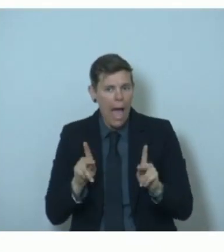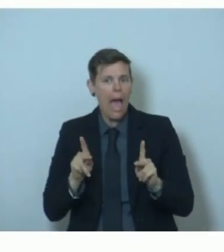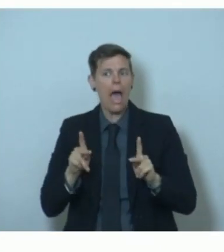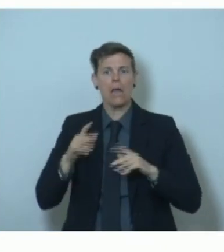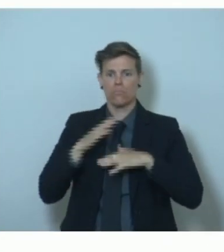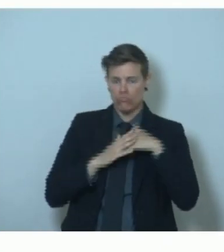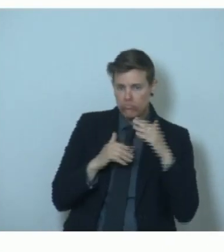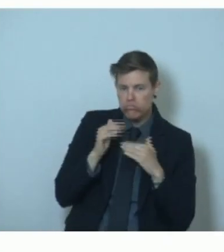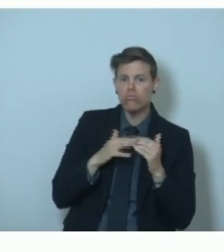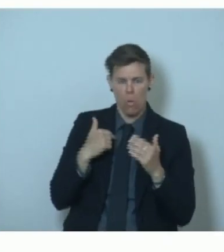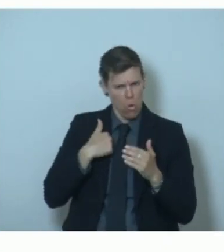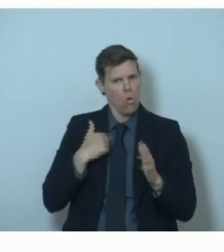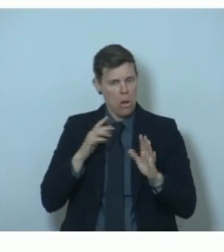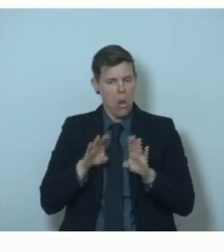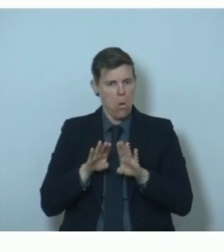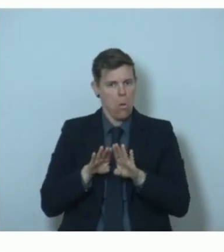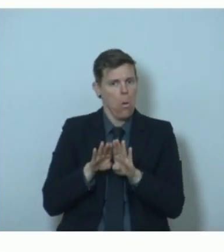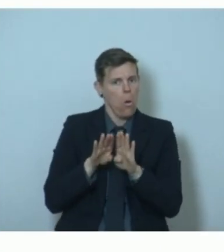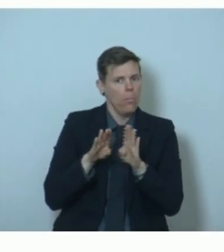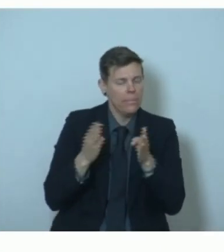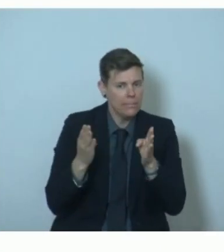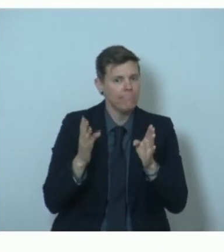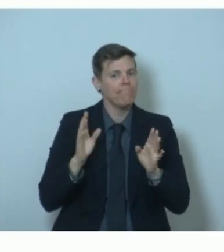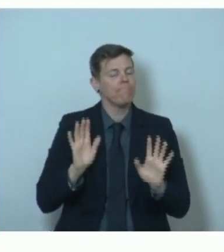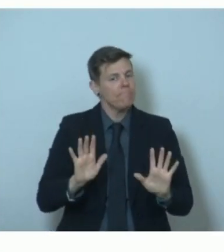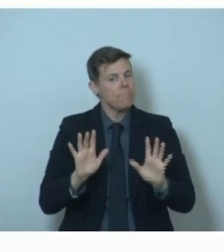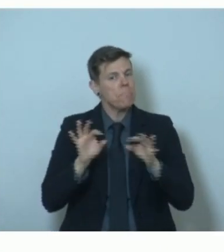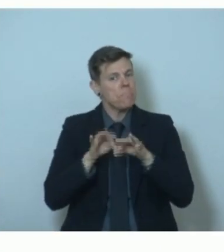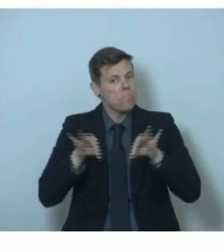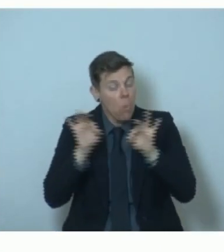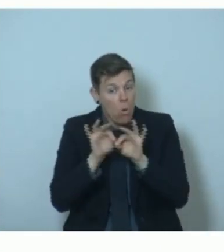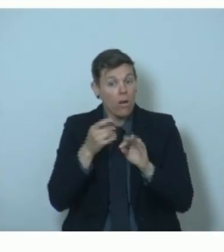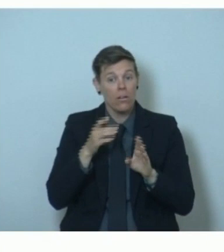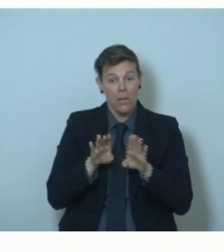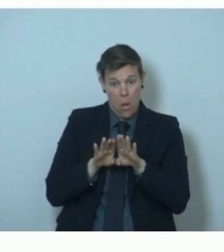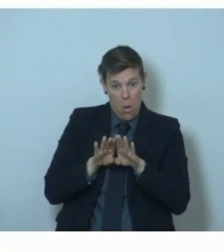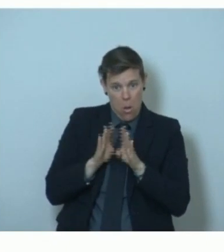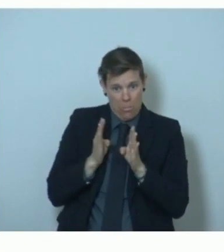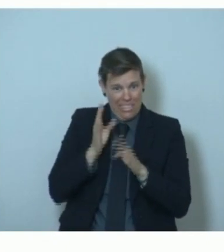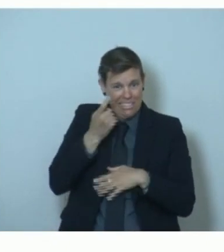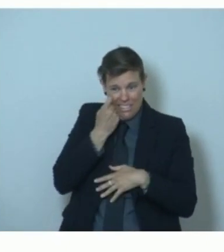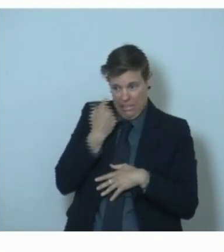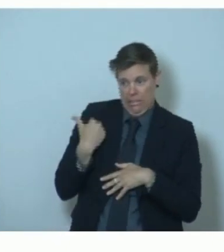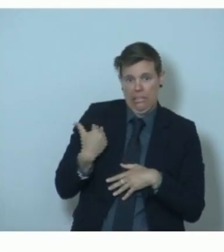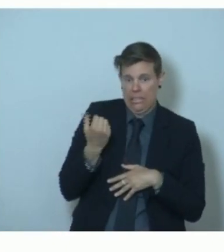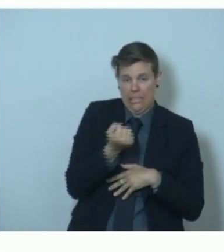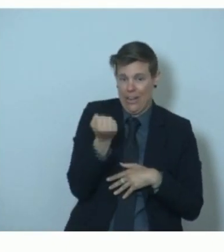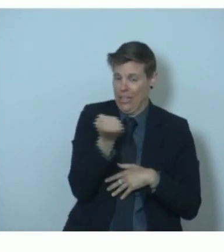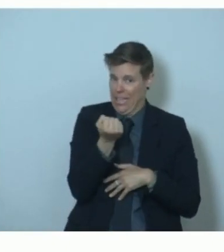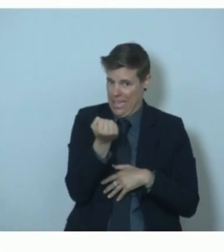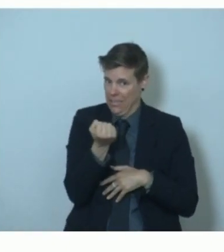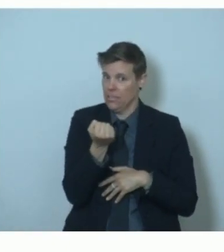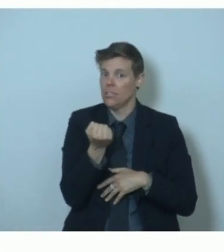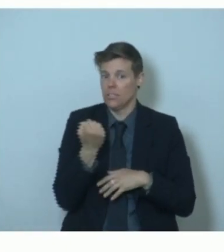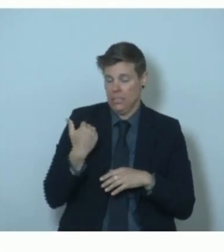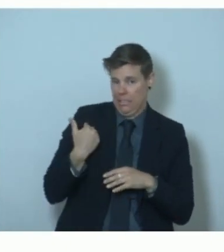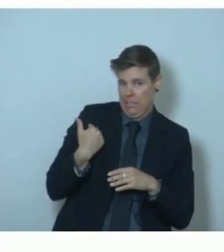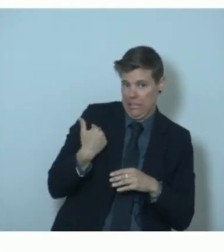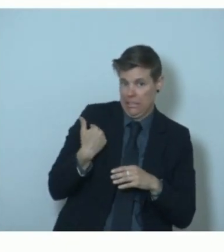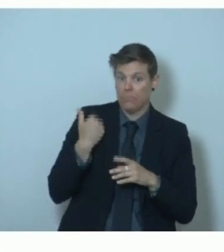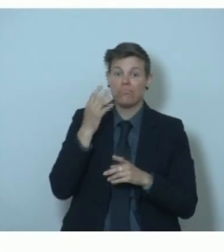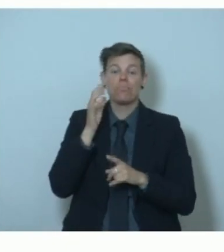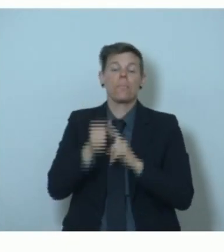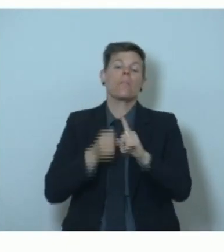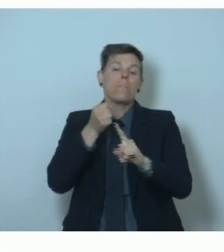going to see the effects of reopening, which really started on Saturday to a significant degree for another for 10 to 14 days